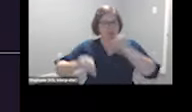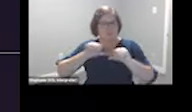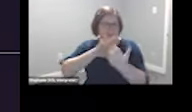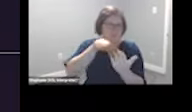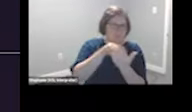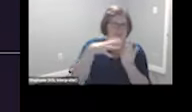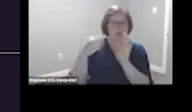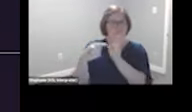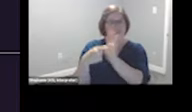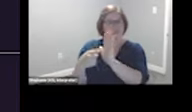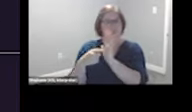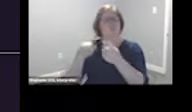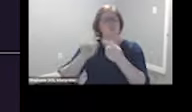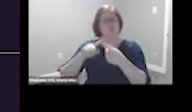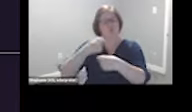produce accessible